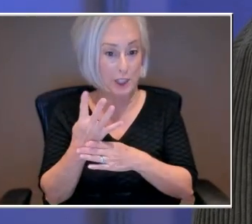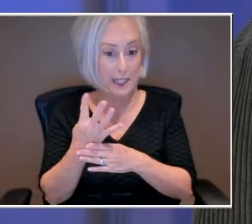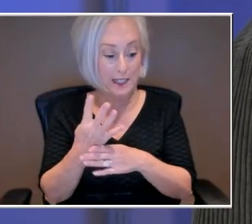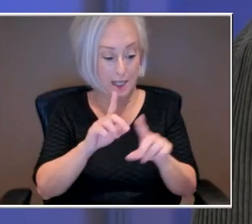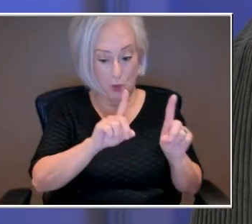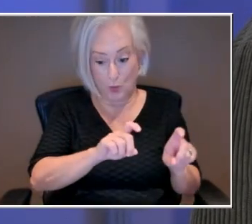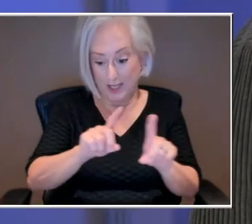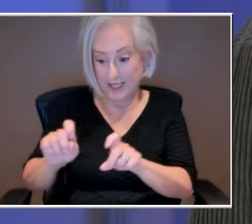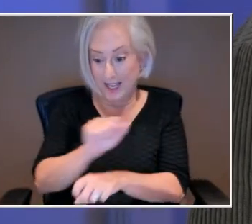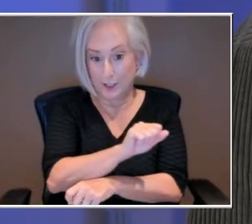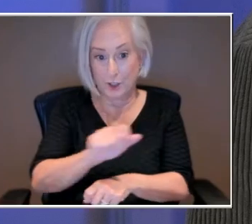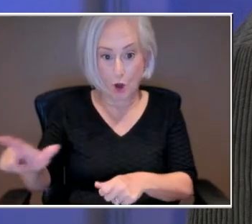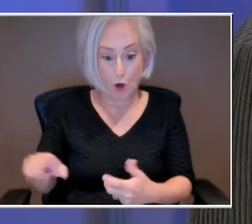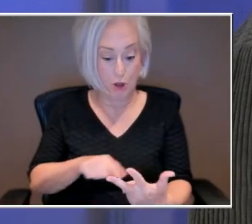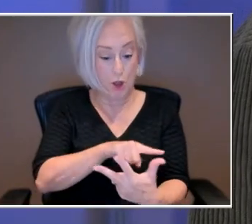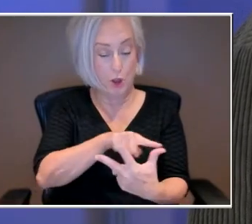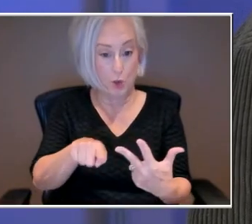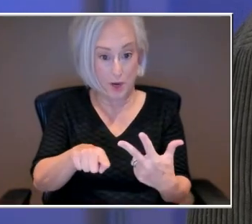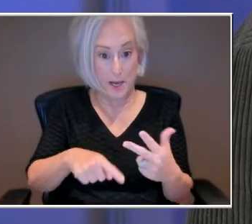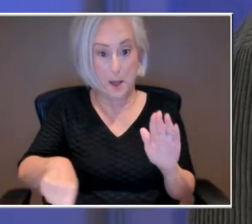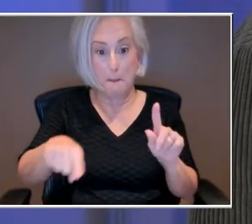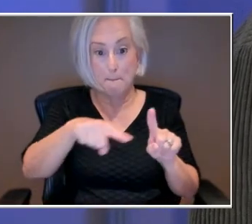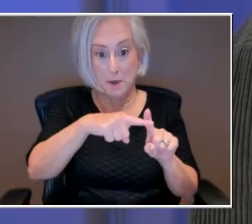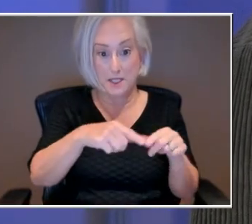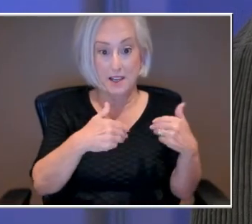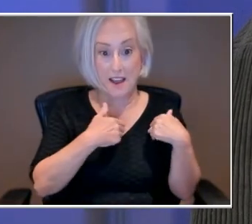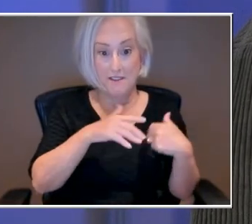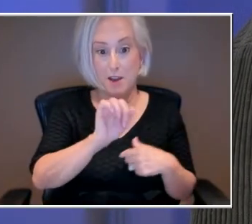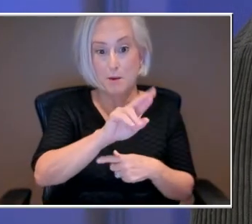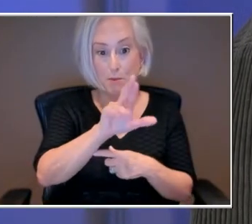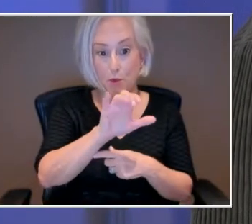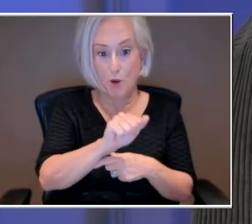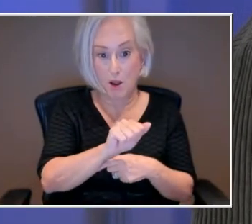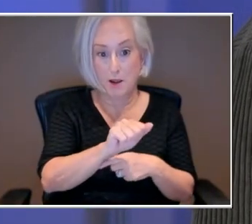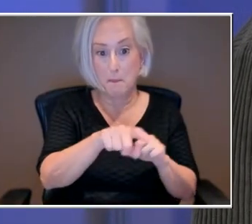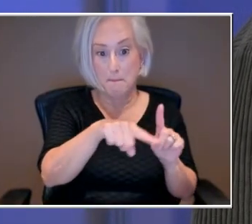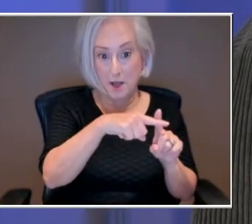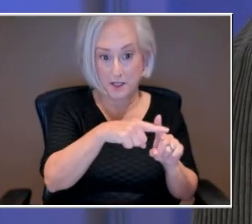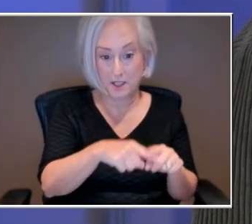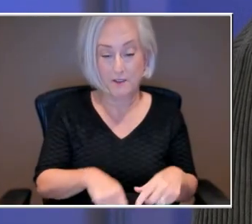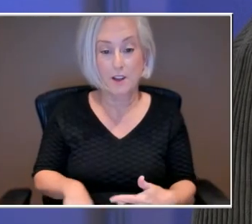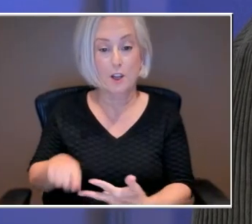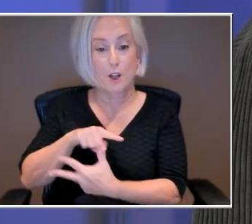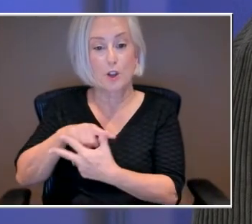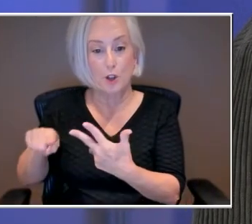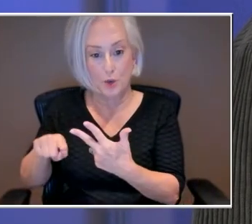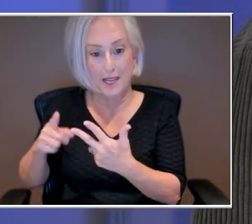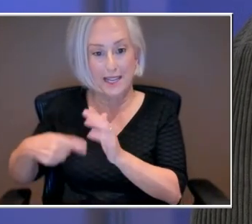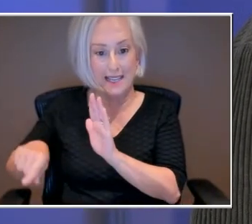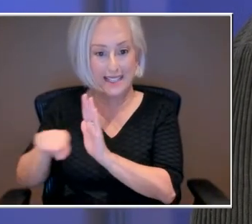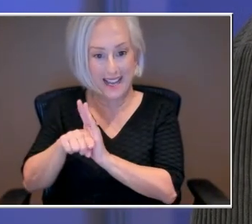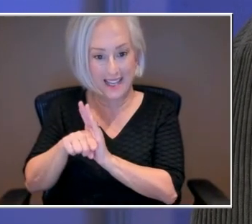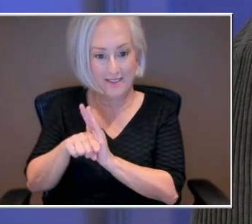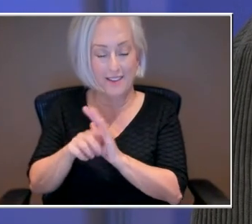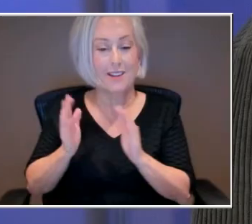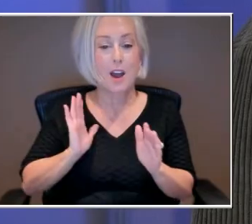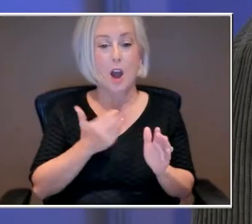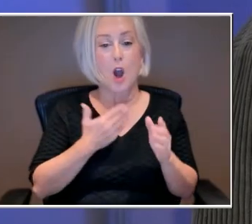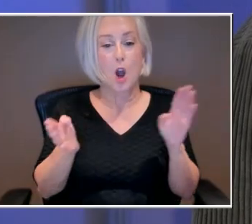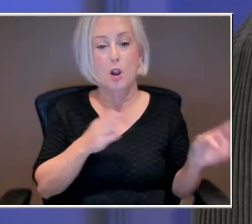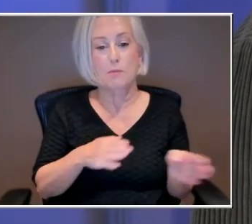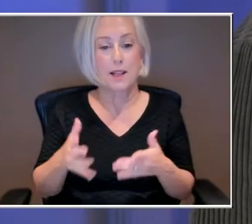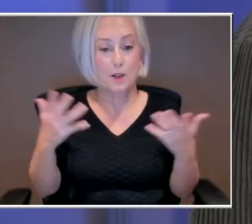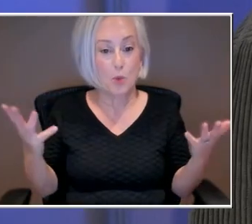are BRCA positive, 3 are BRCA negative, but we plan to use science to help us try to end this horrible